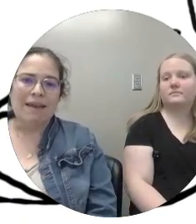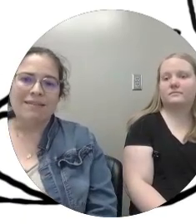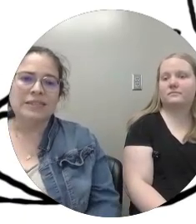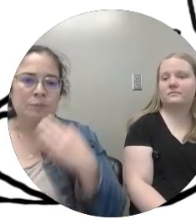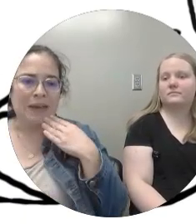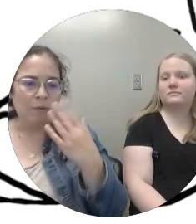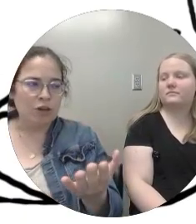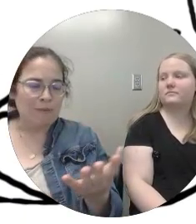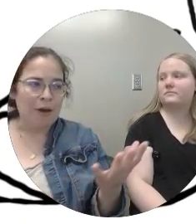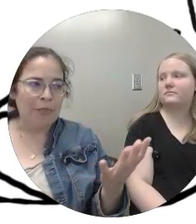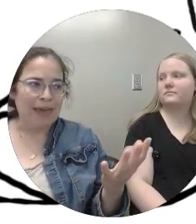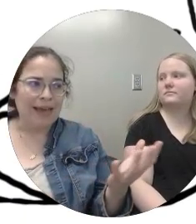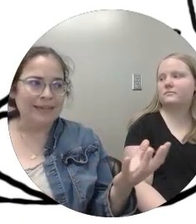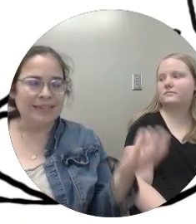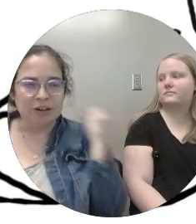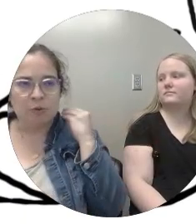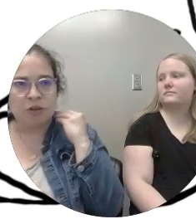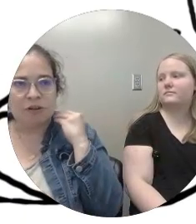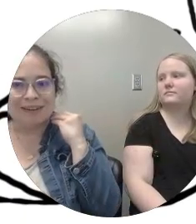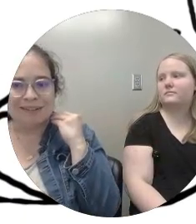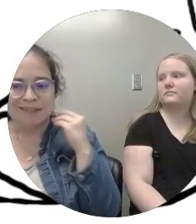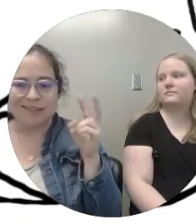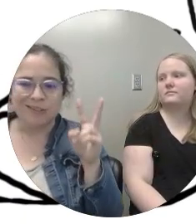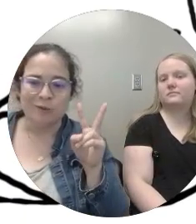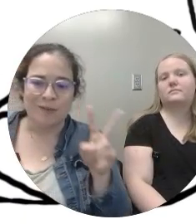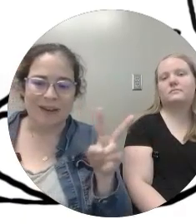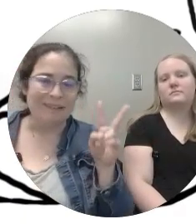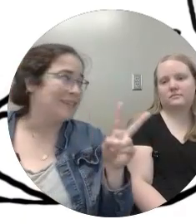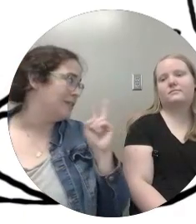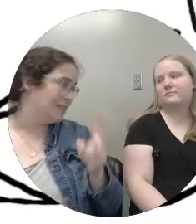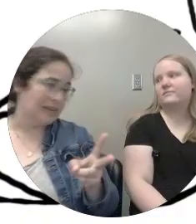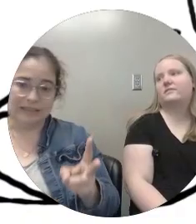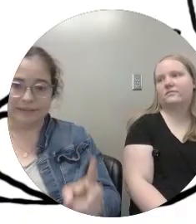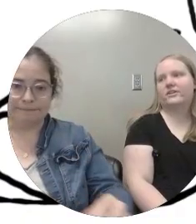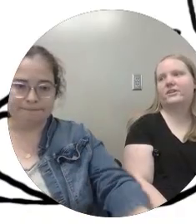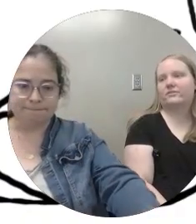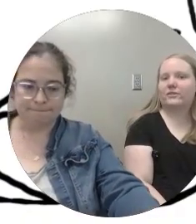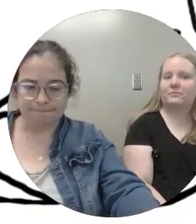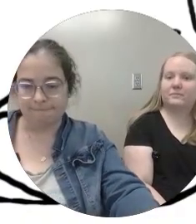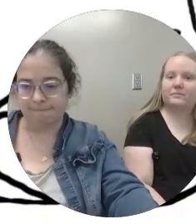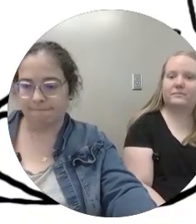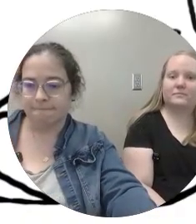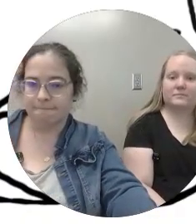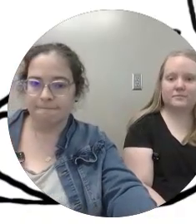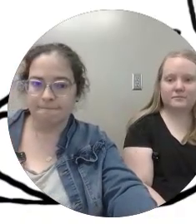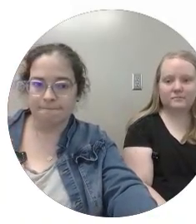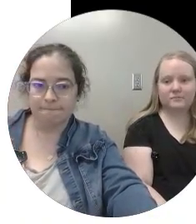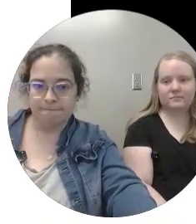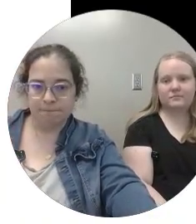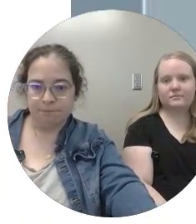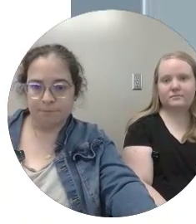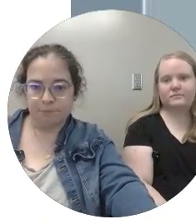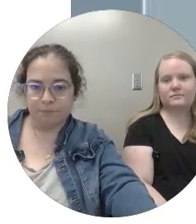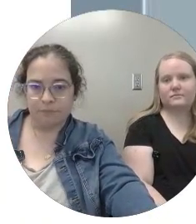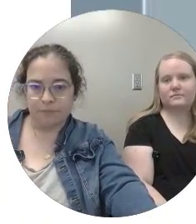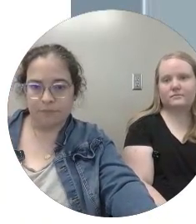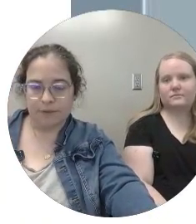fairly well, but speaking with your mouth and hearing with your ears are 2 very different skills. Very